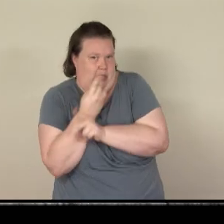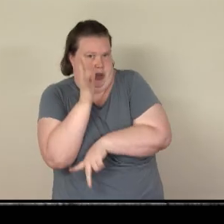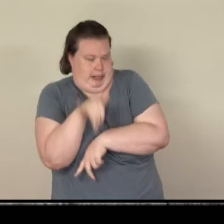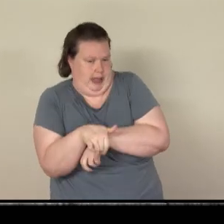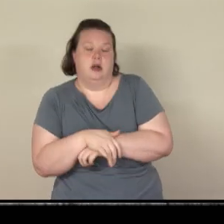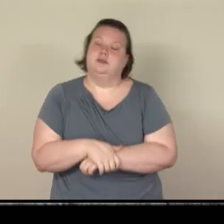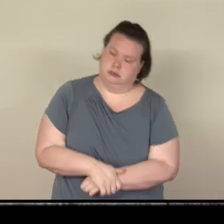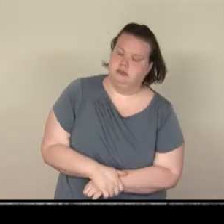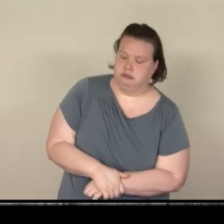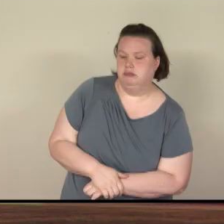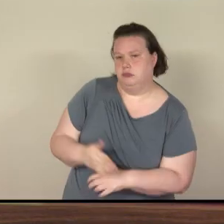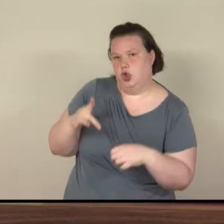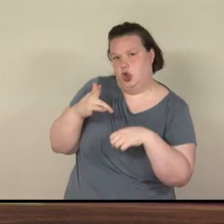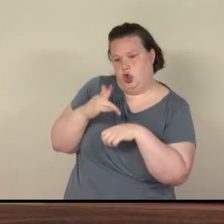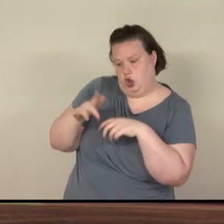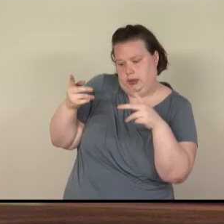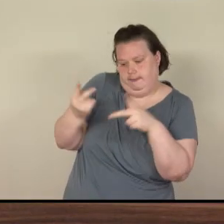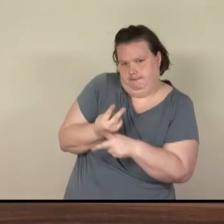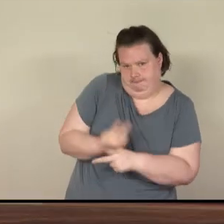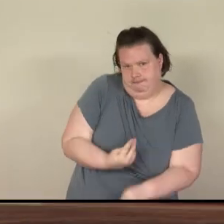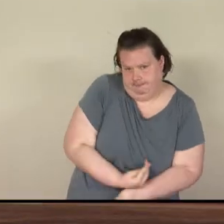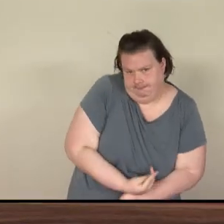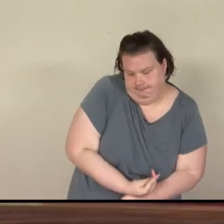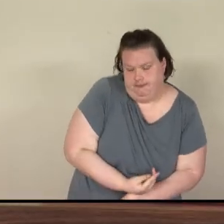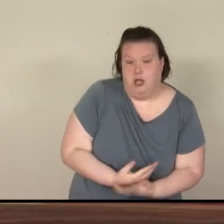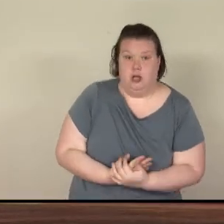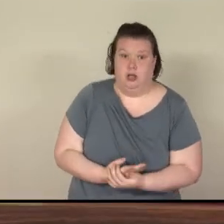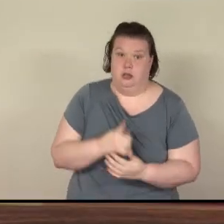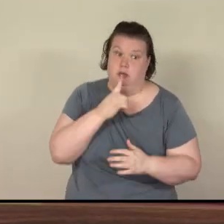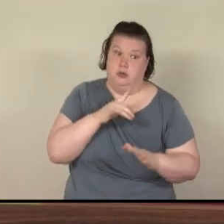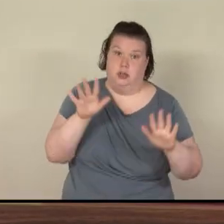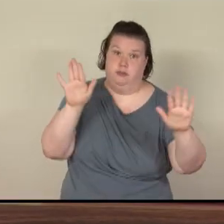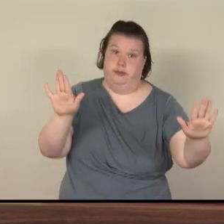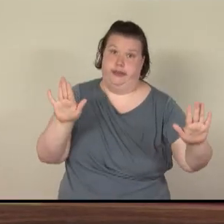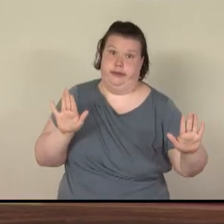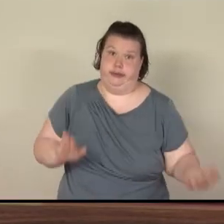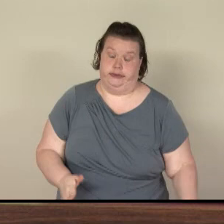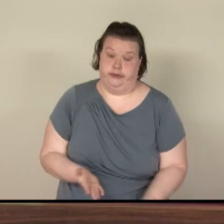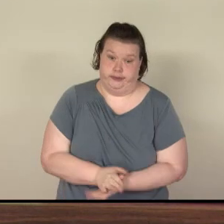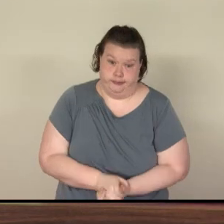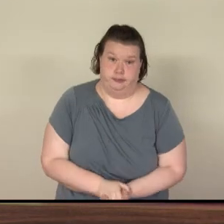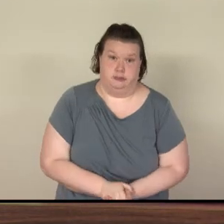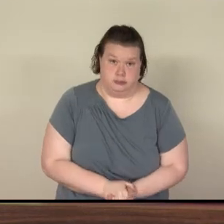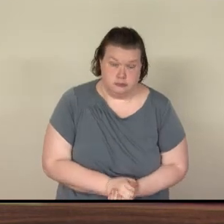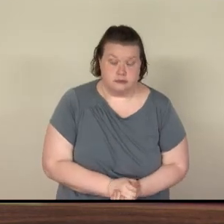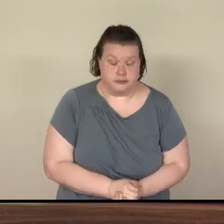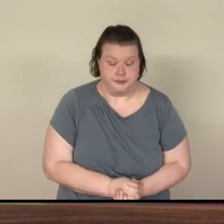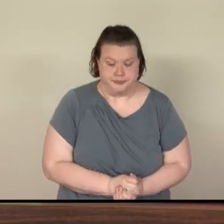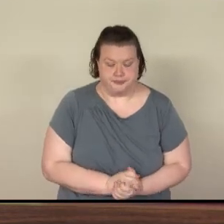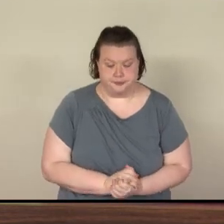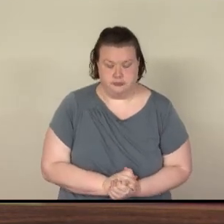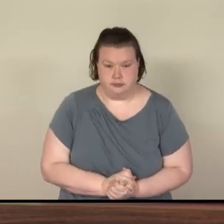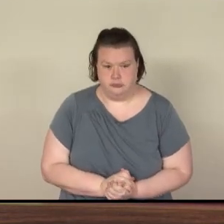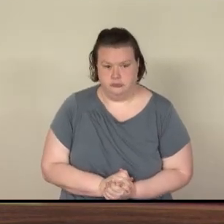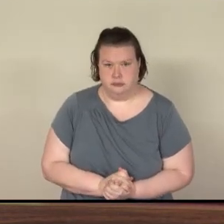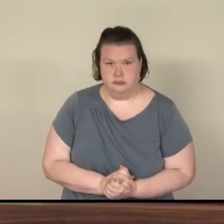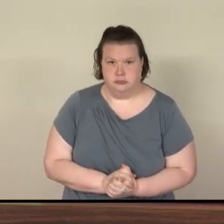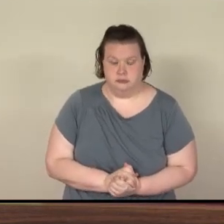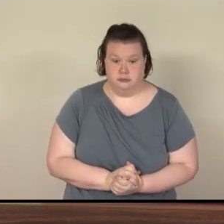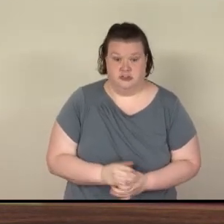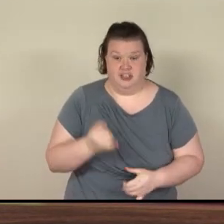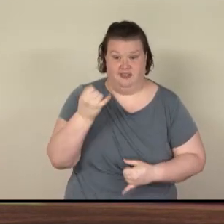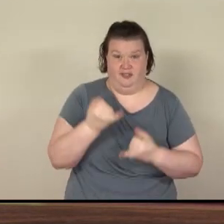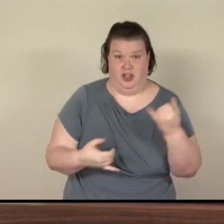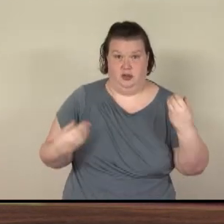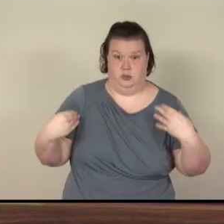Yeah, that's an early calculation, and that's really fantastic. And so that's an impressive final